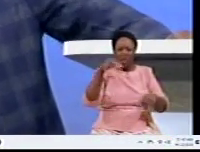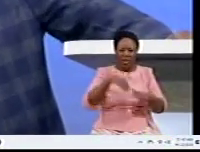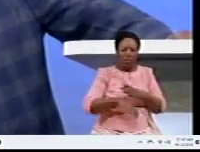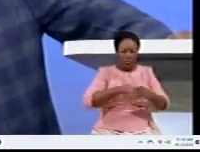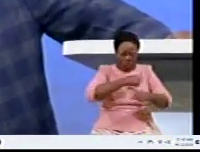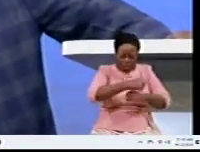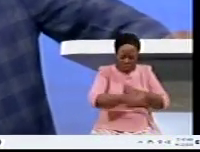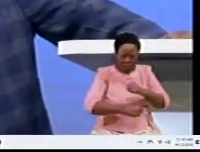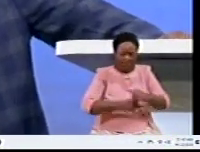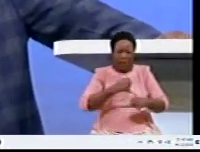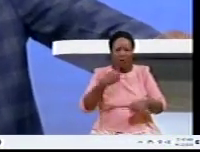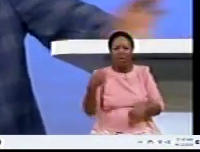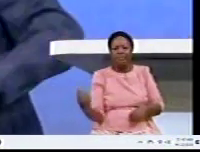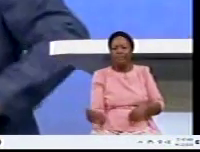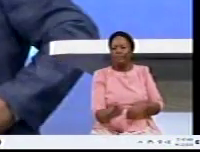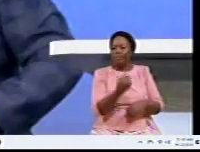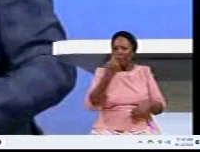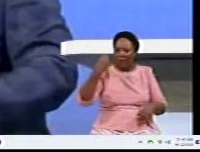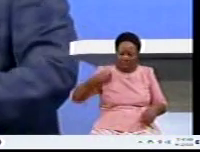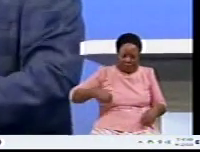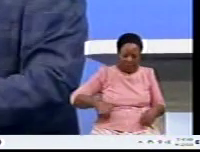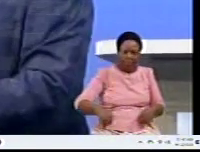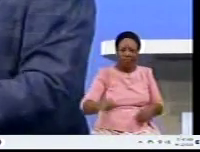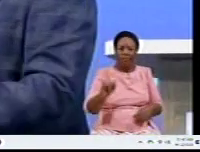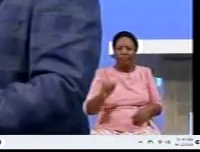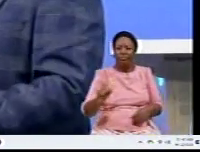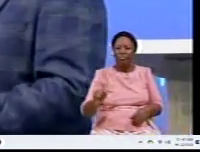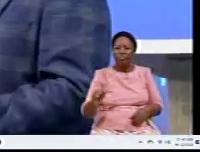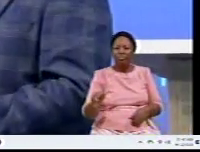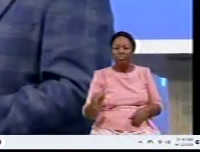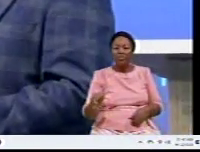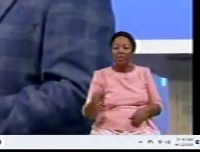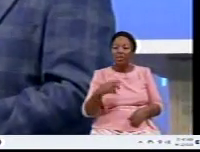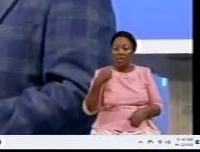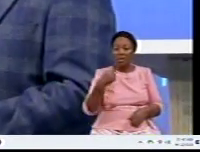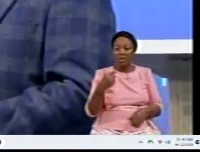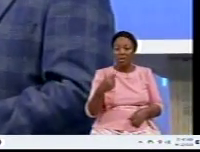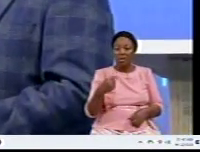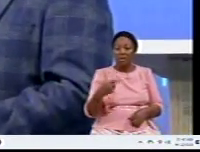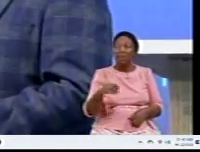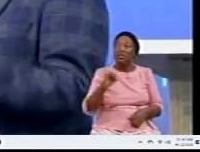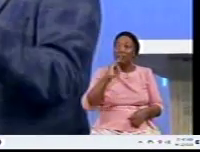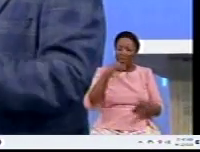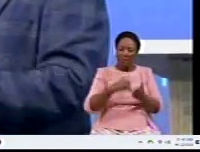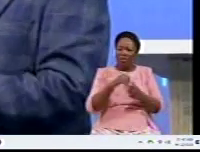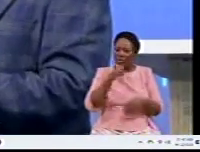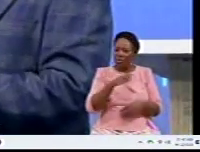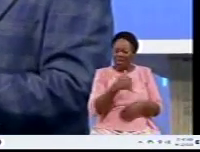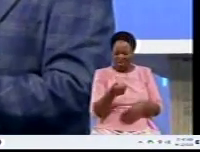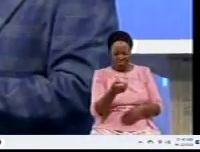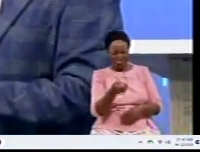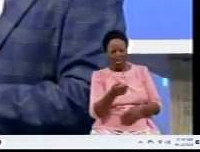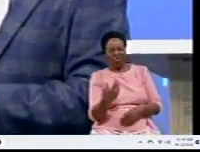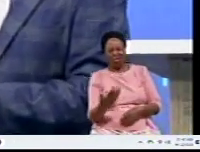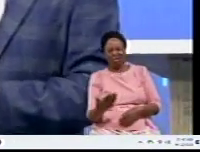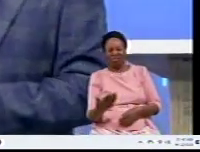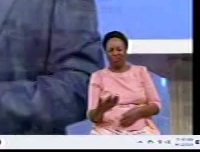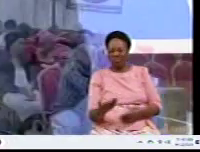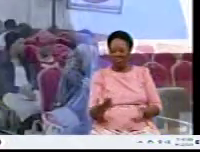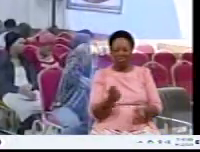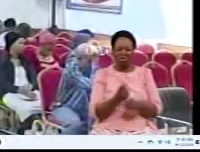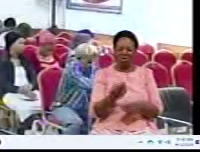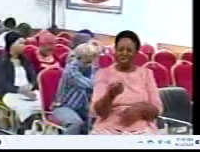suffering forever and ever. They say, is it not a little thing? Yes, a little